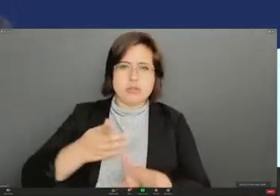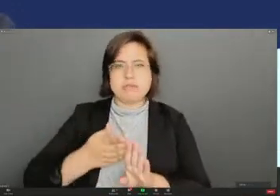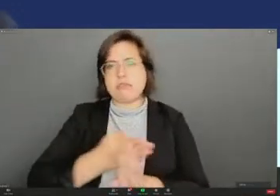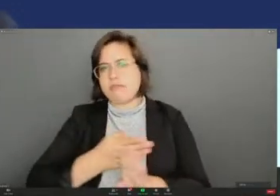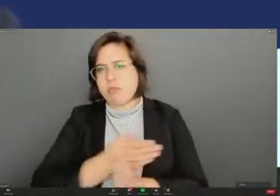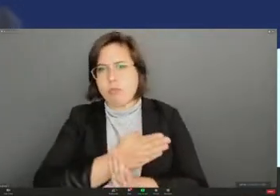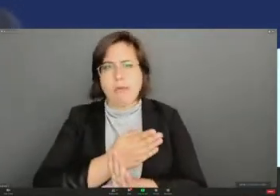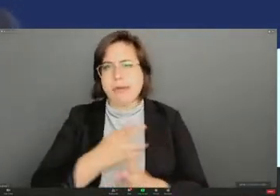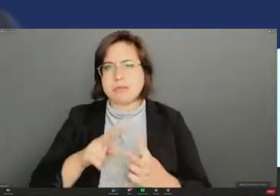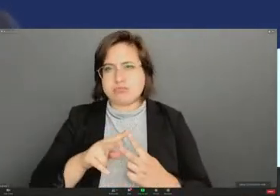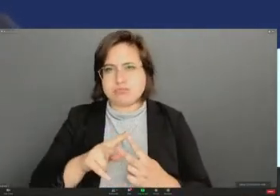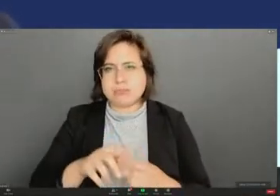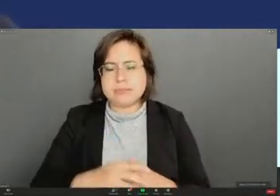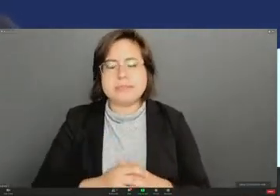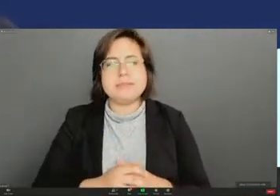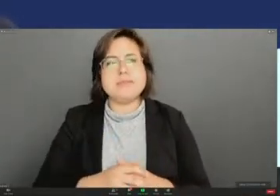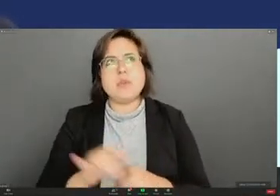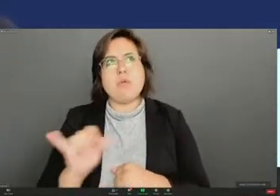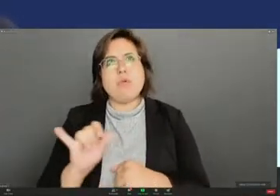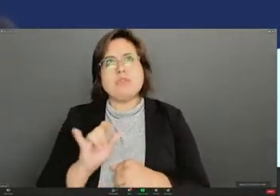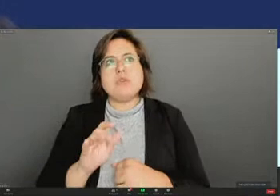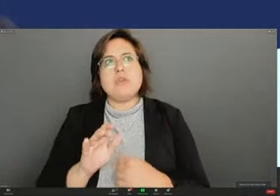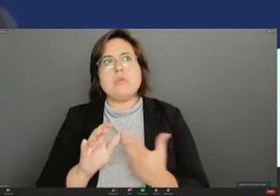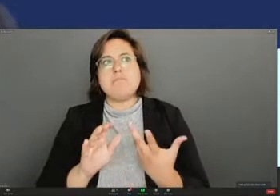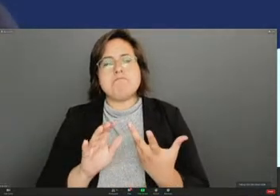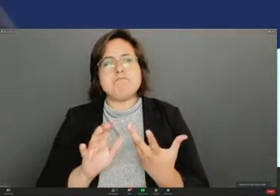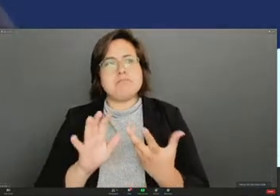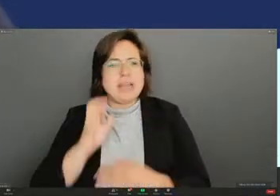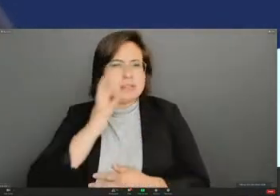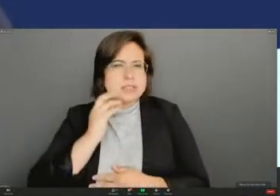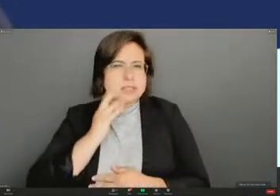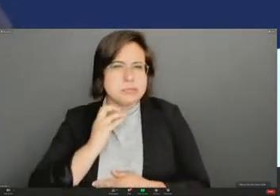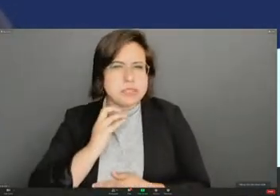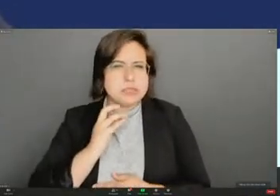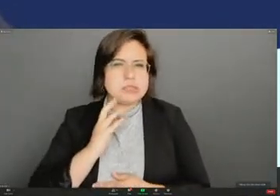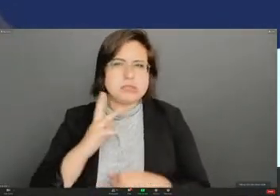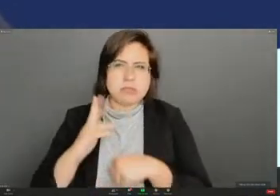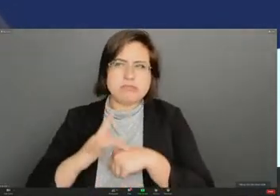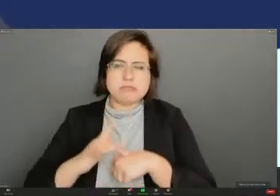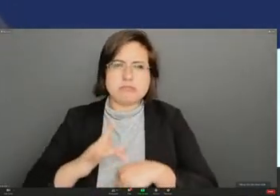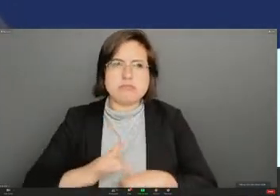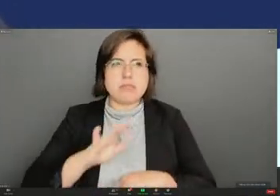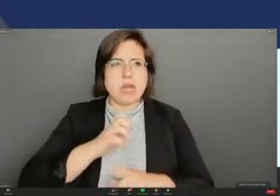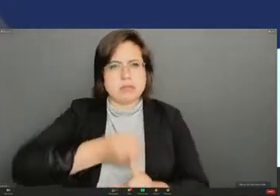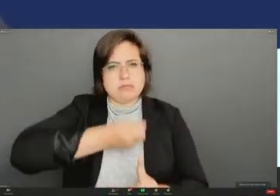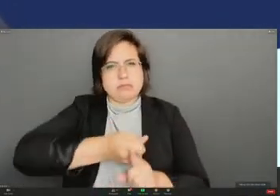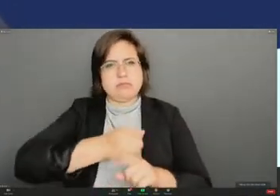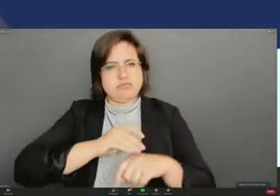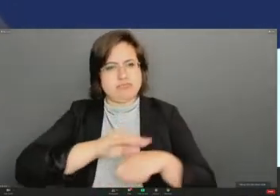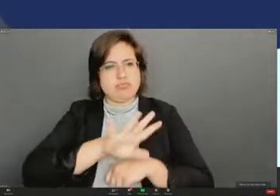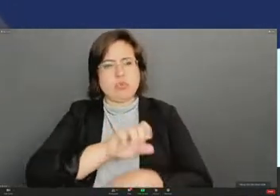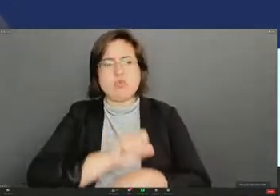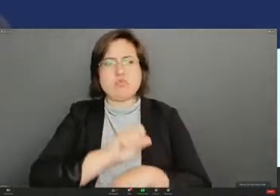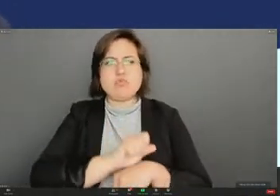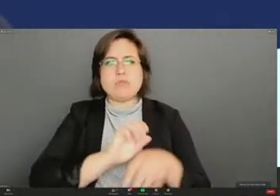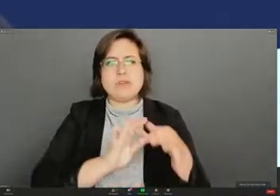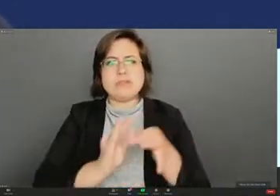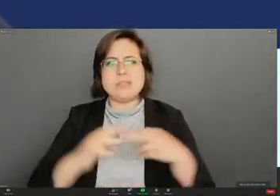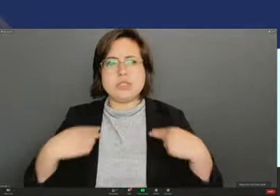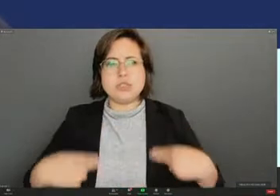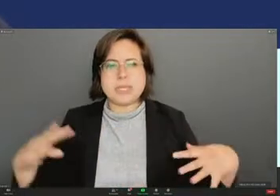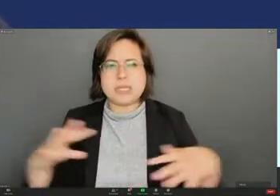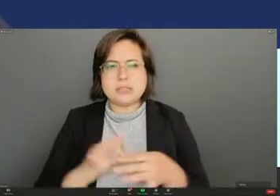and really importantly, how those experiences inform your work, on the topic of human